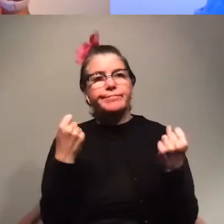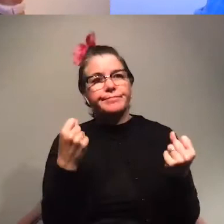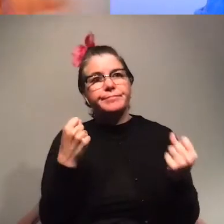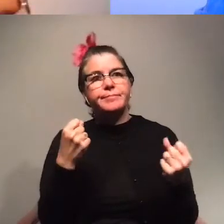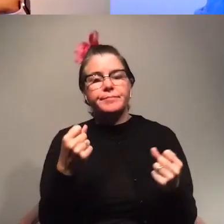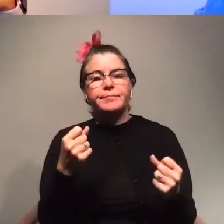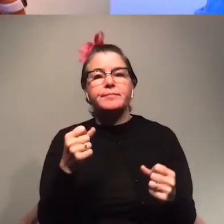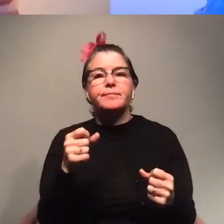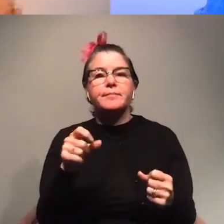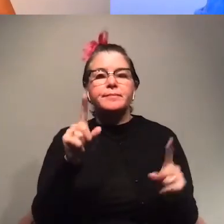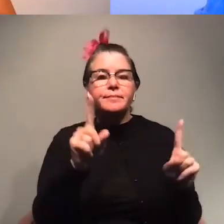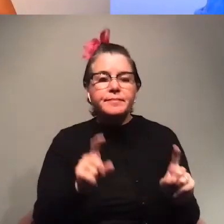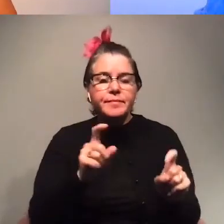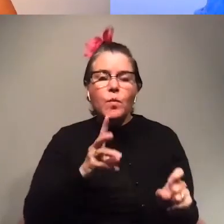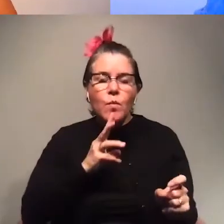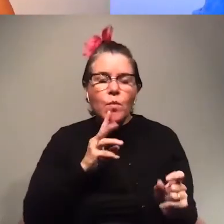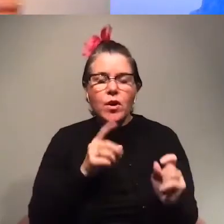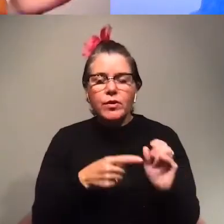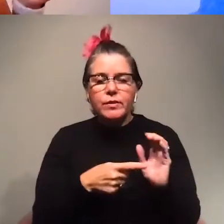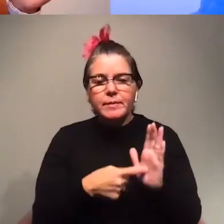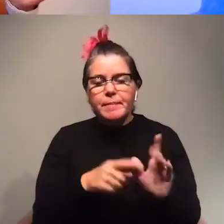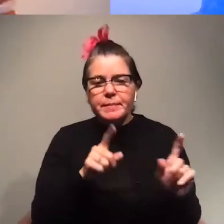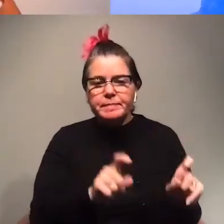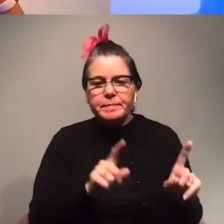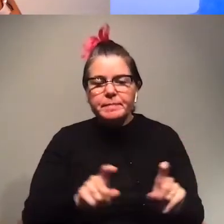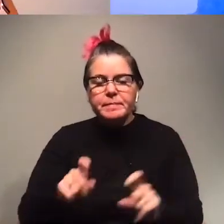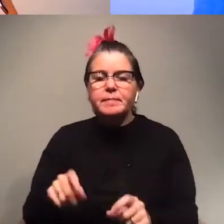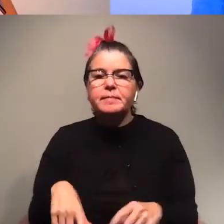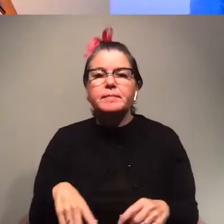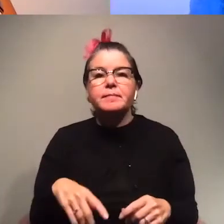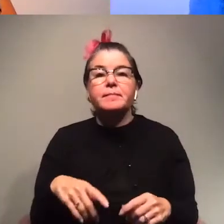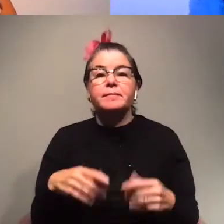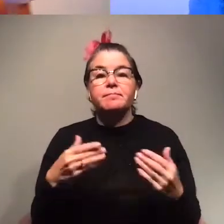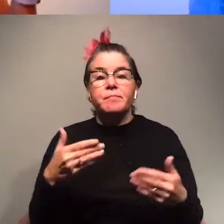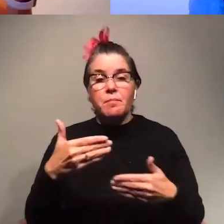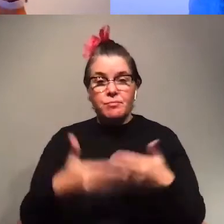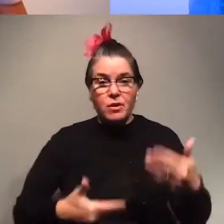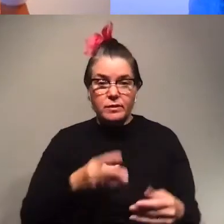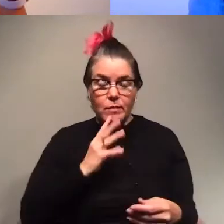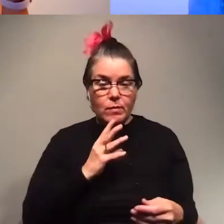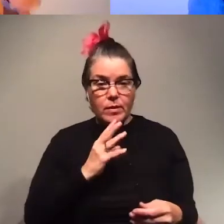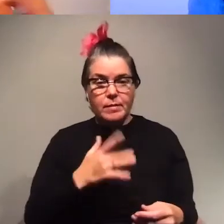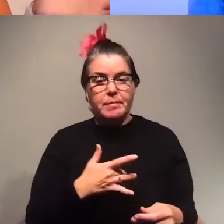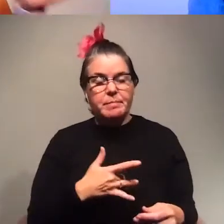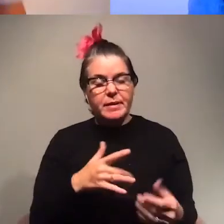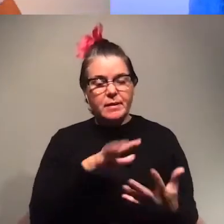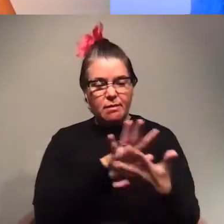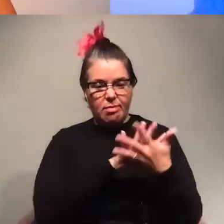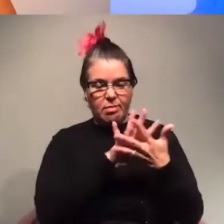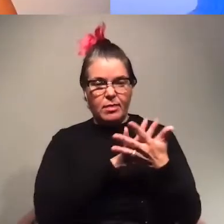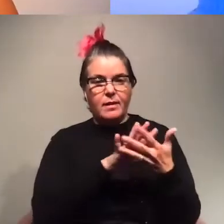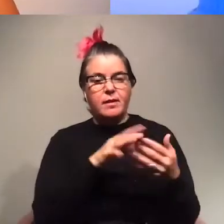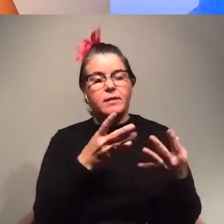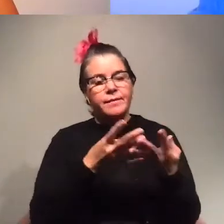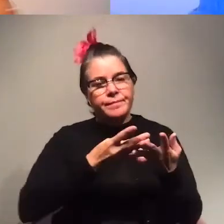I'll go get my water sample and my sediment sample and process the water. So usually the water is really murky. So I'll filter